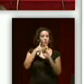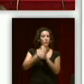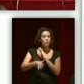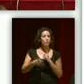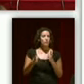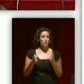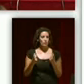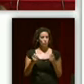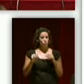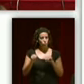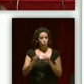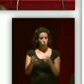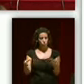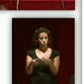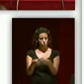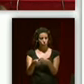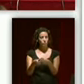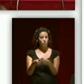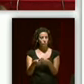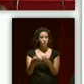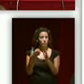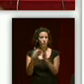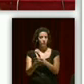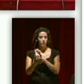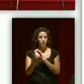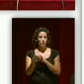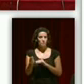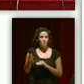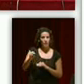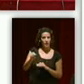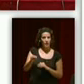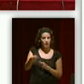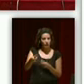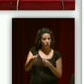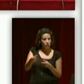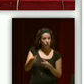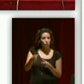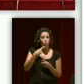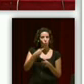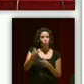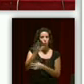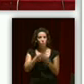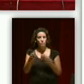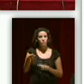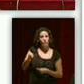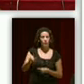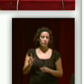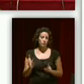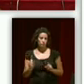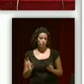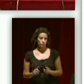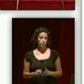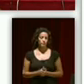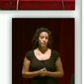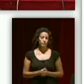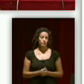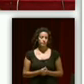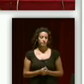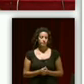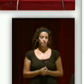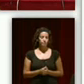Audio description is a need for this group of people. It shouldn't entail an extra cost or an extra complexity.